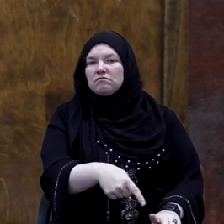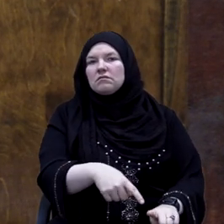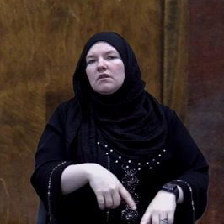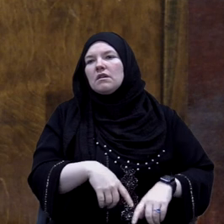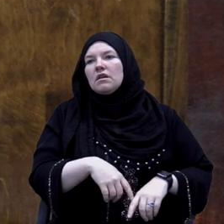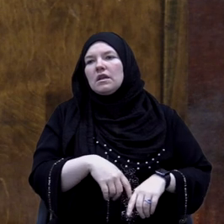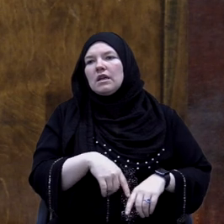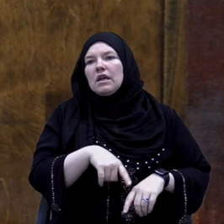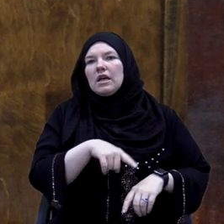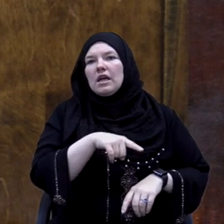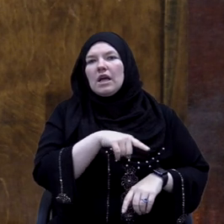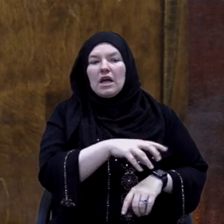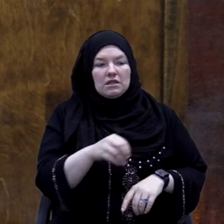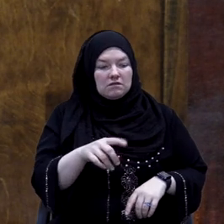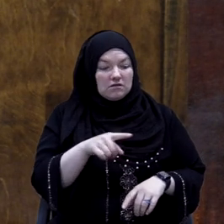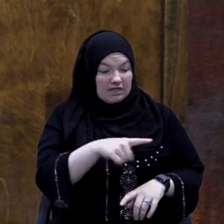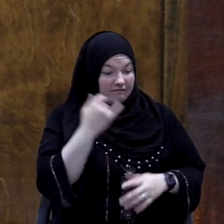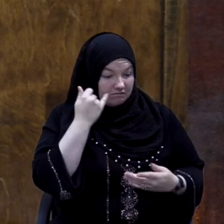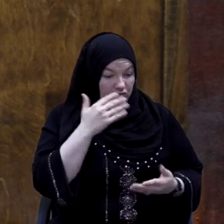all their fates.